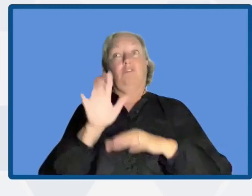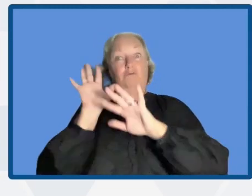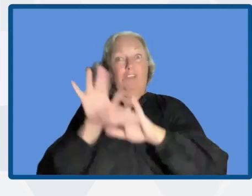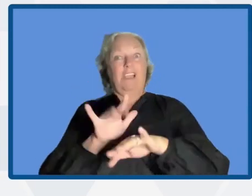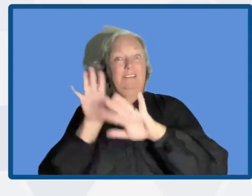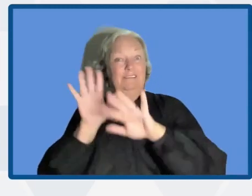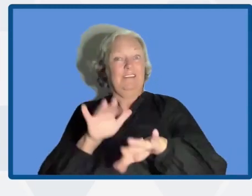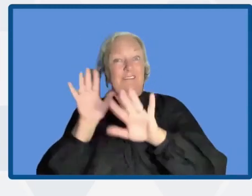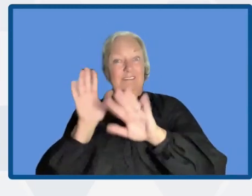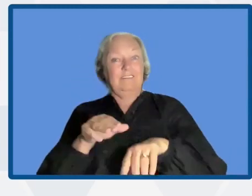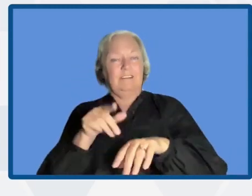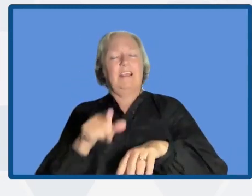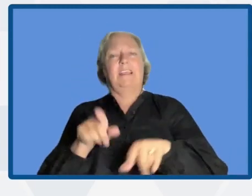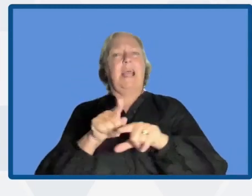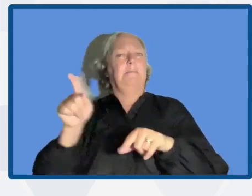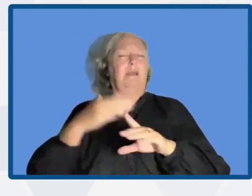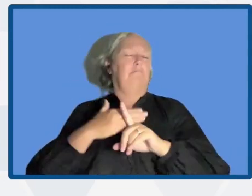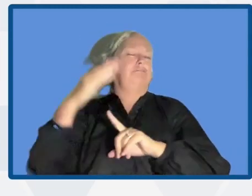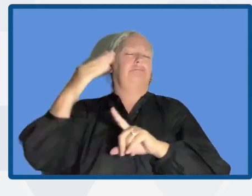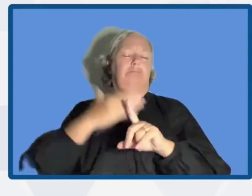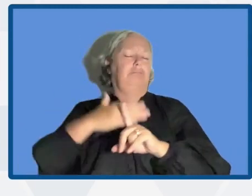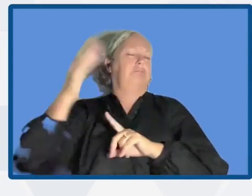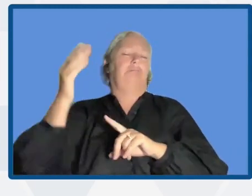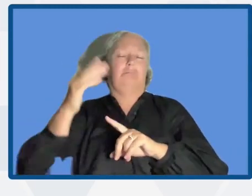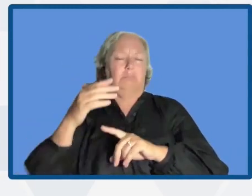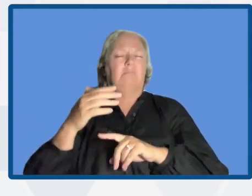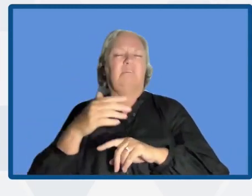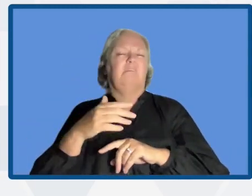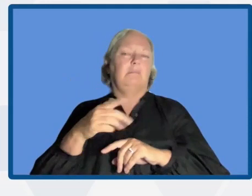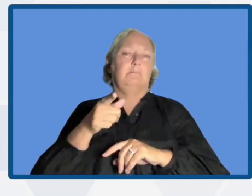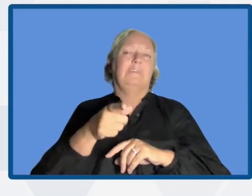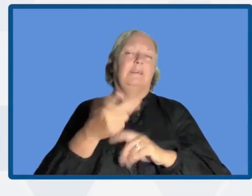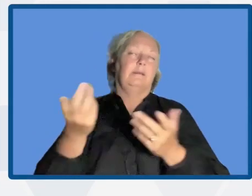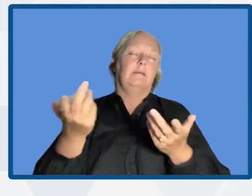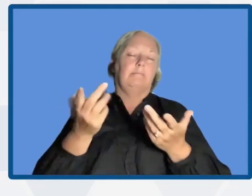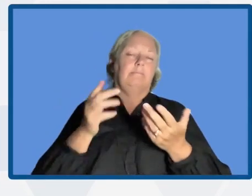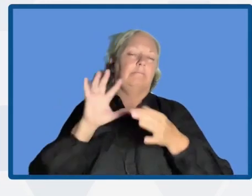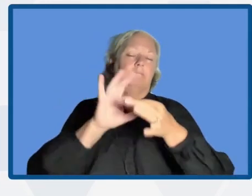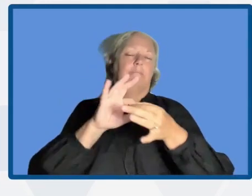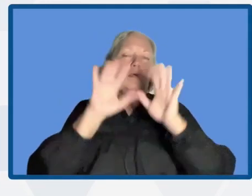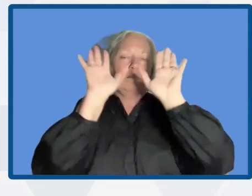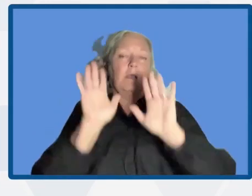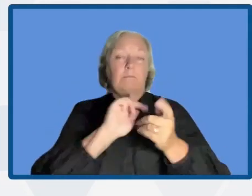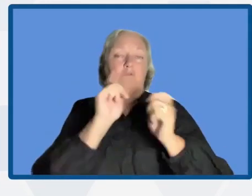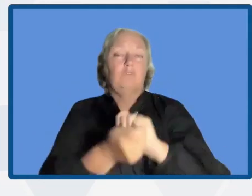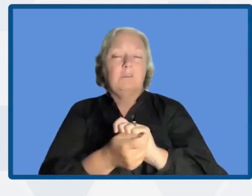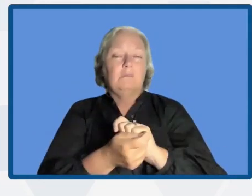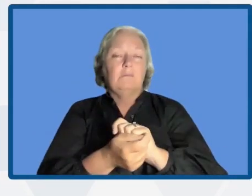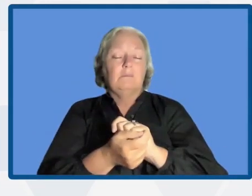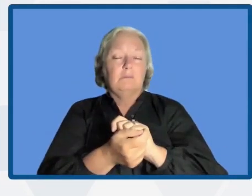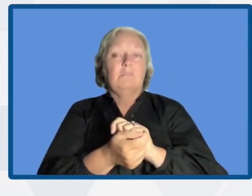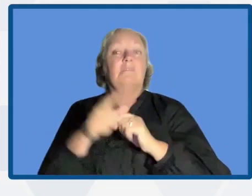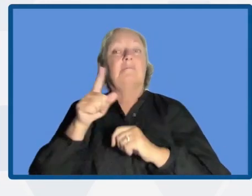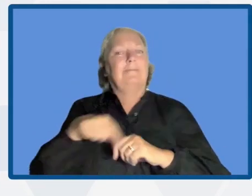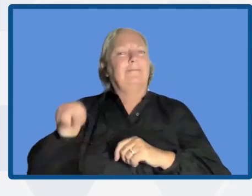historical records in 30 years, we are talking about climate change. And that is something that they can understand,